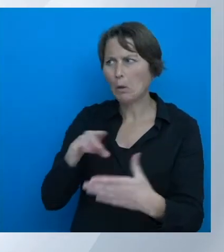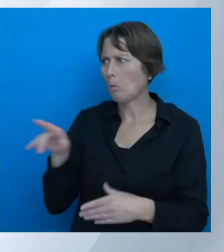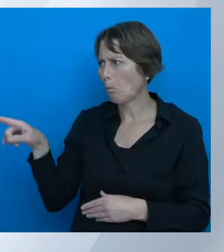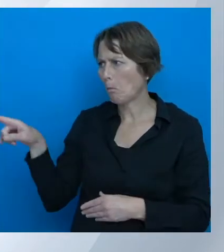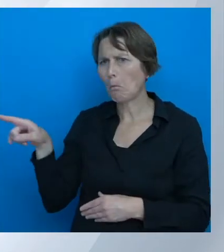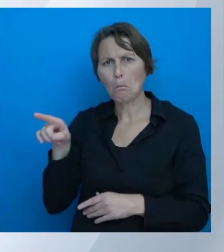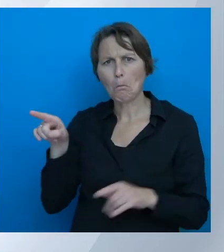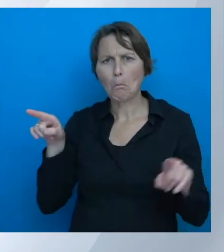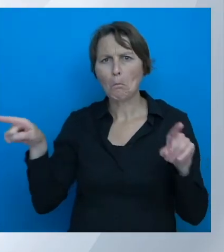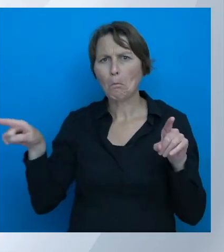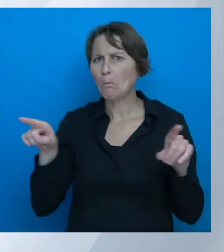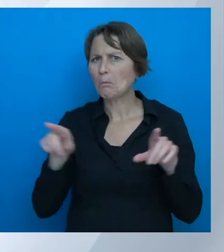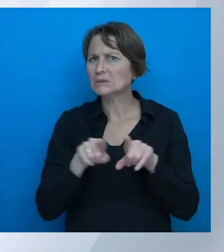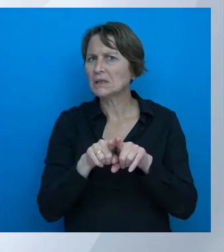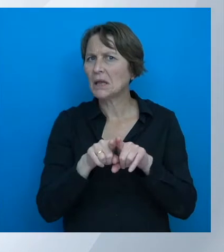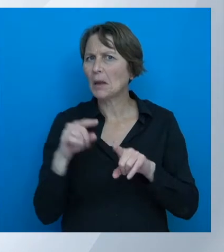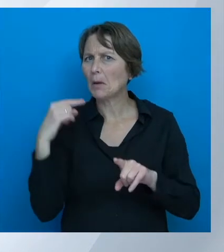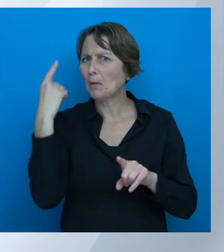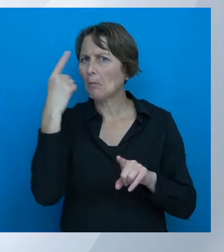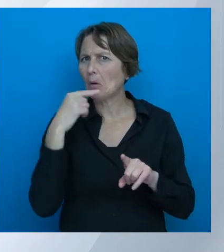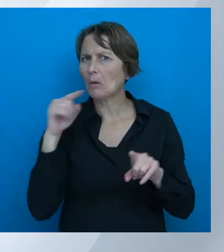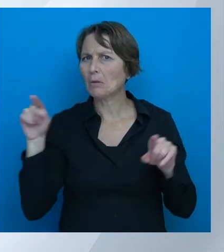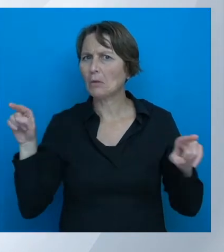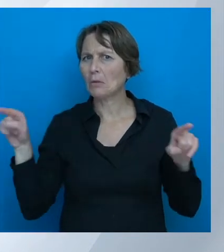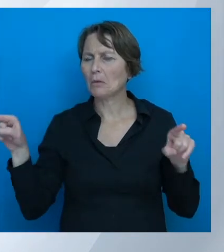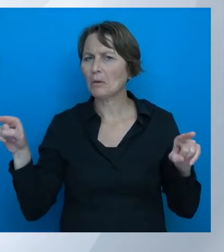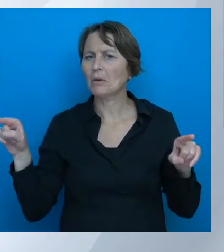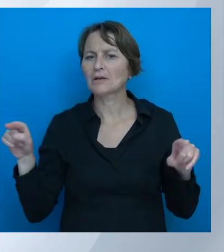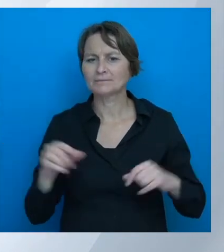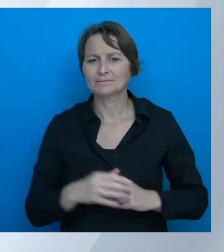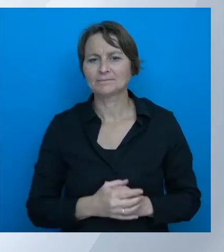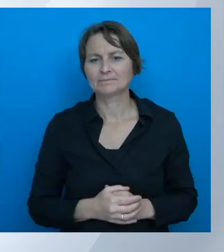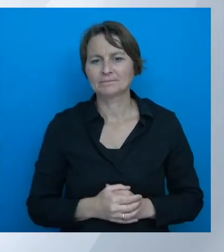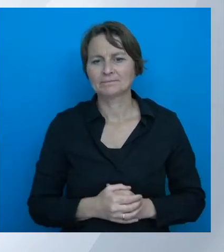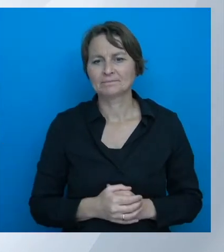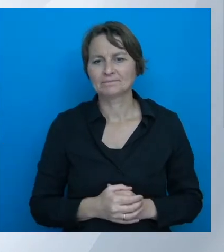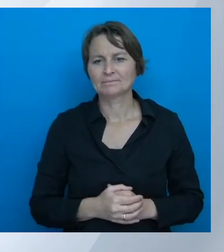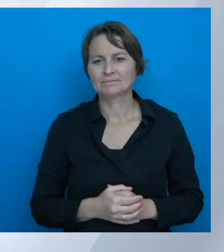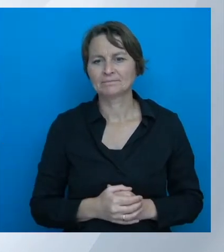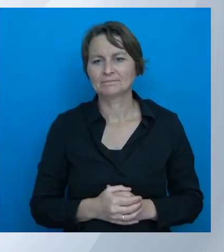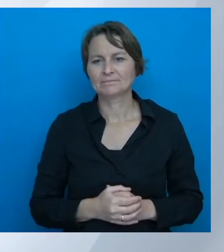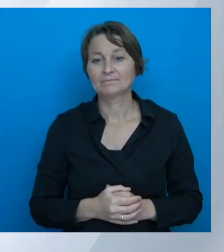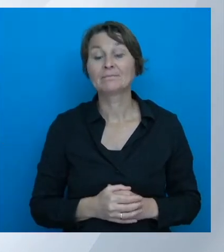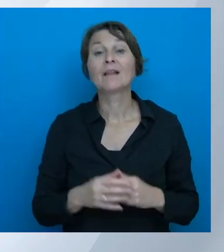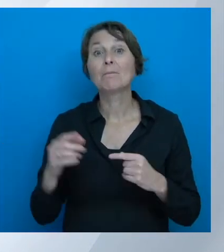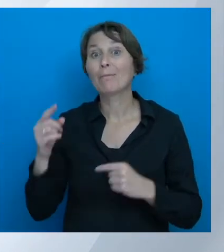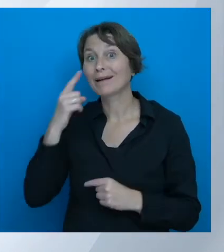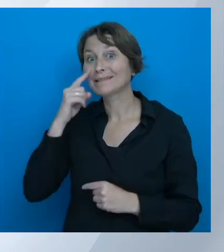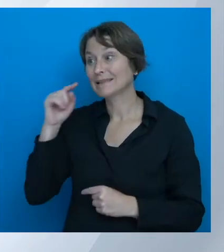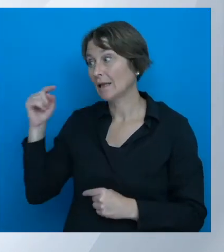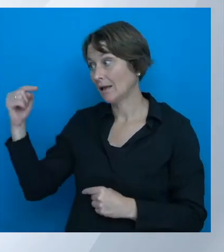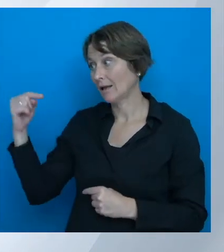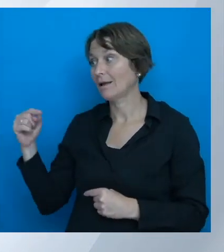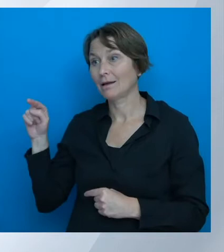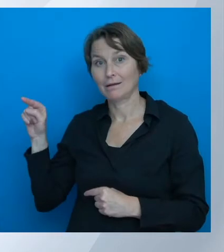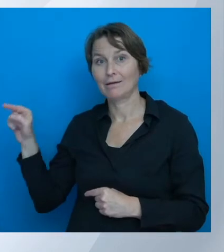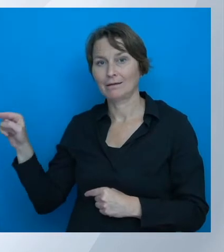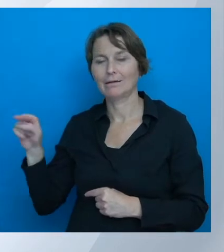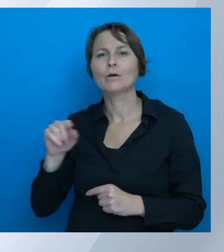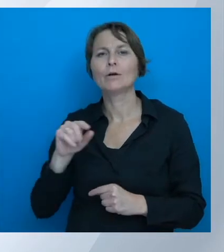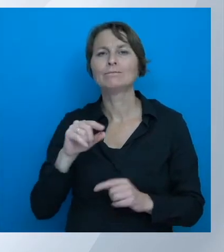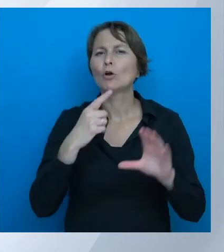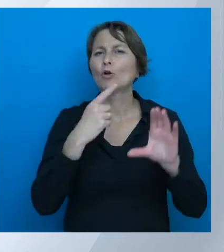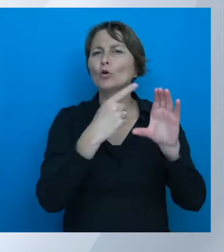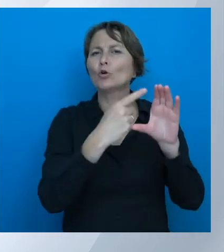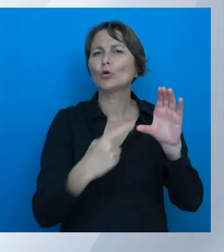not in production, fine in a demo. And then we're passing in a queue name because, again, we want to reuse this code. We don't want to write it for every queue that we